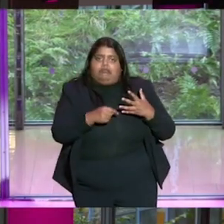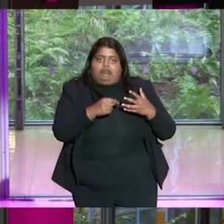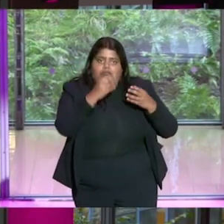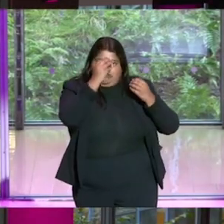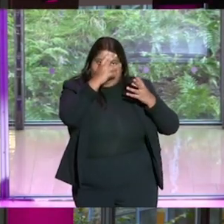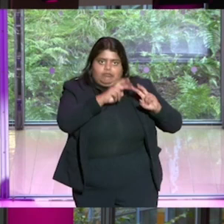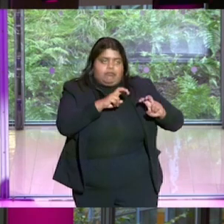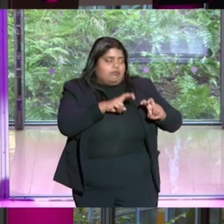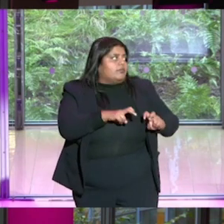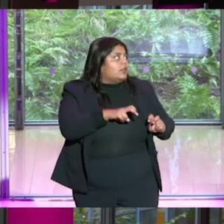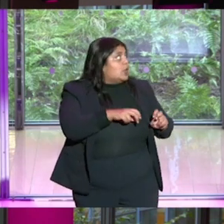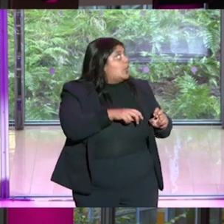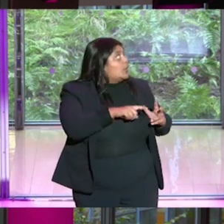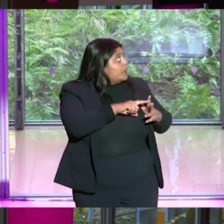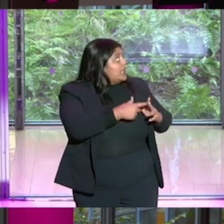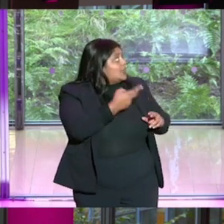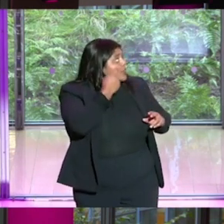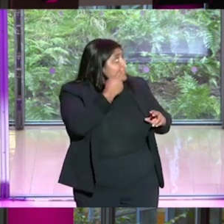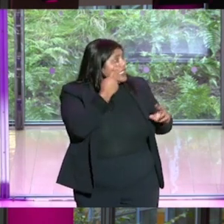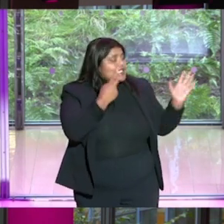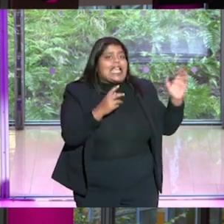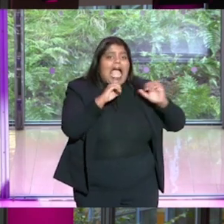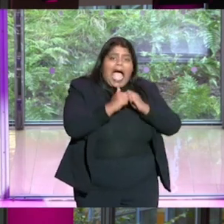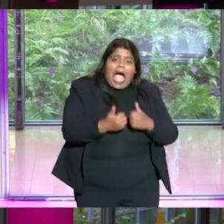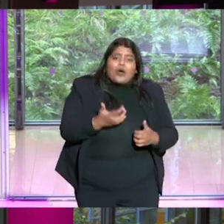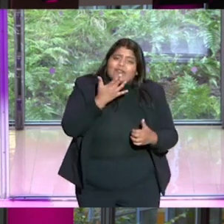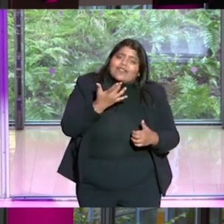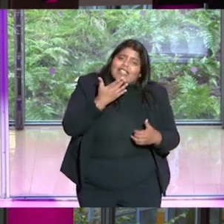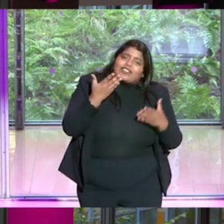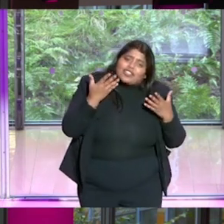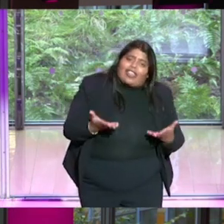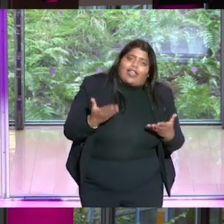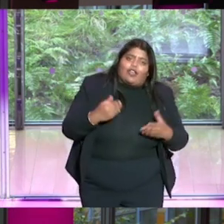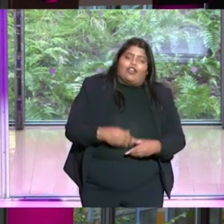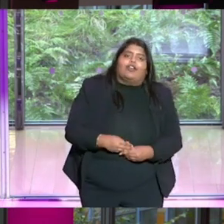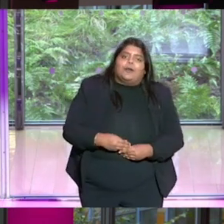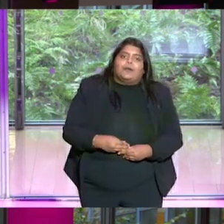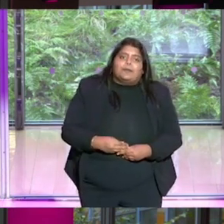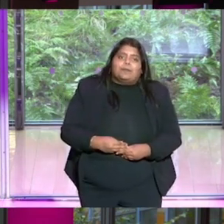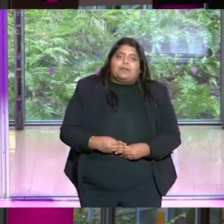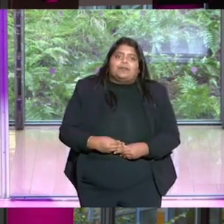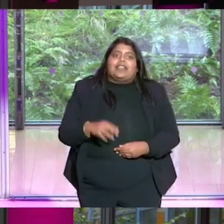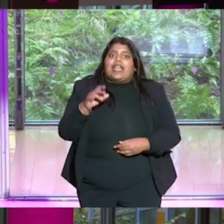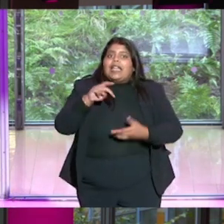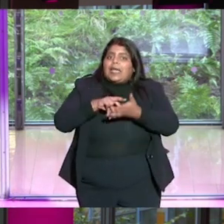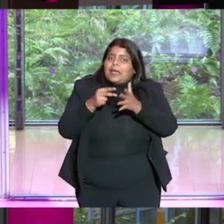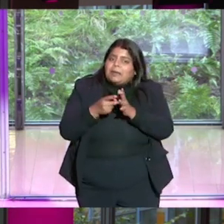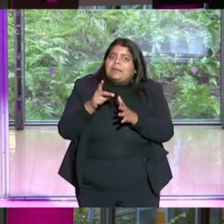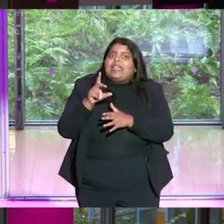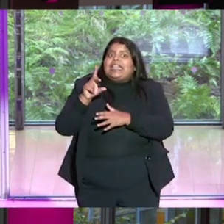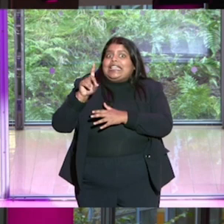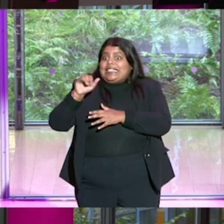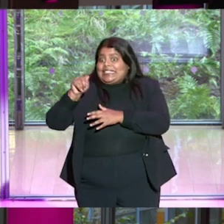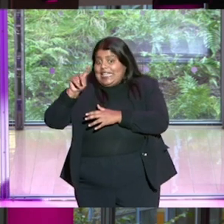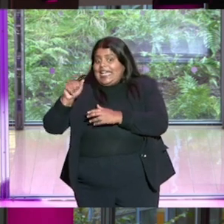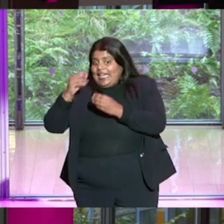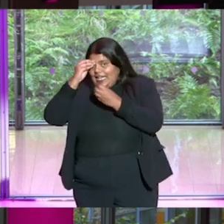So you can start to see how the flavors are there. And by flavors, I mean data that can help you make informed